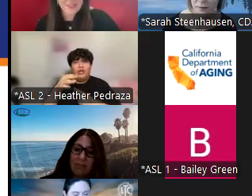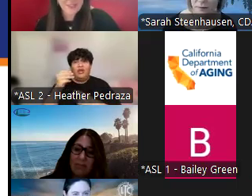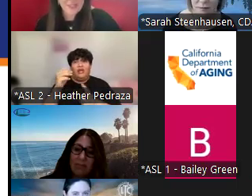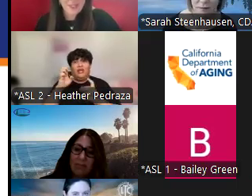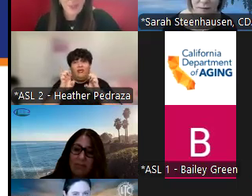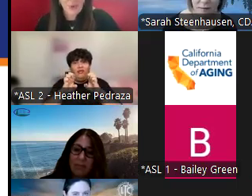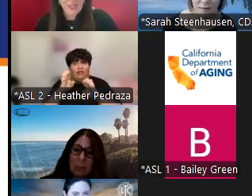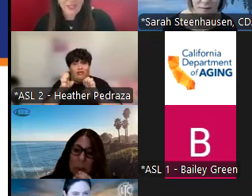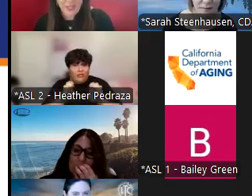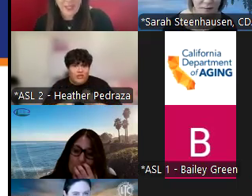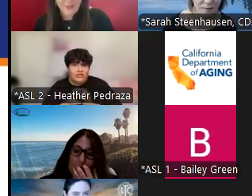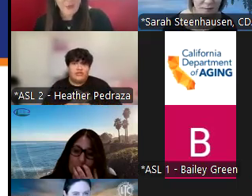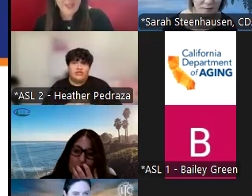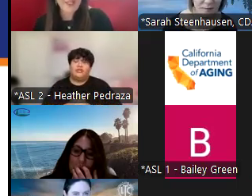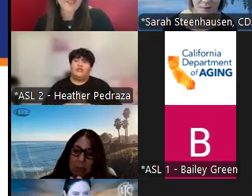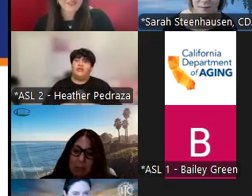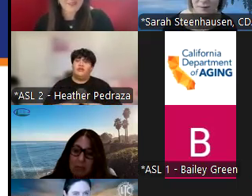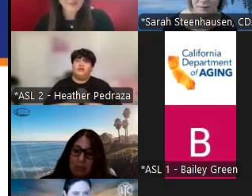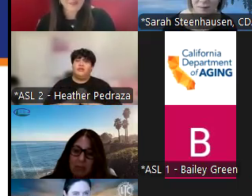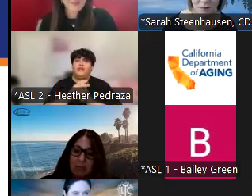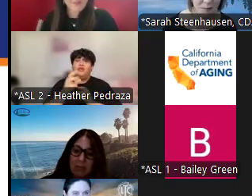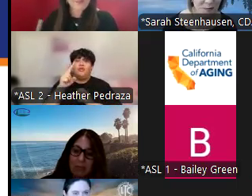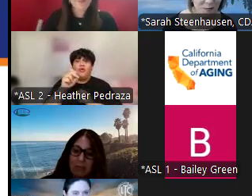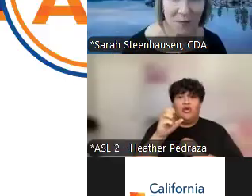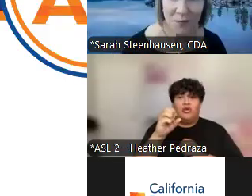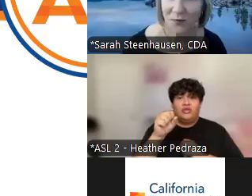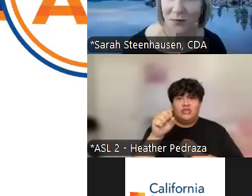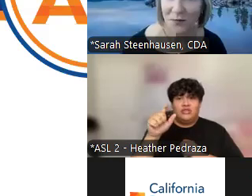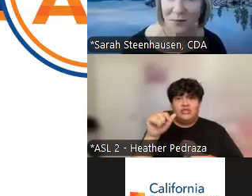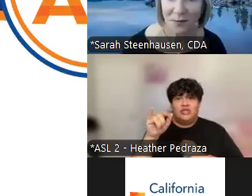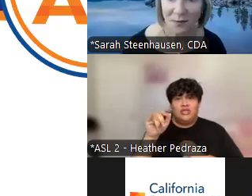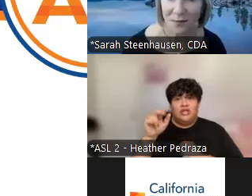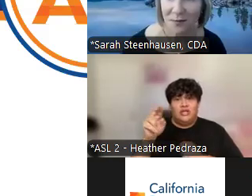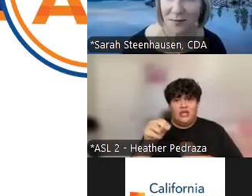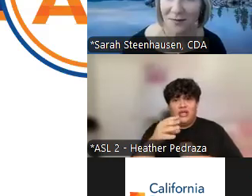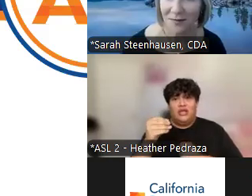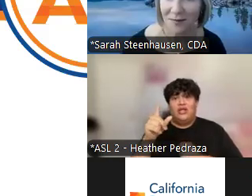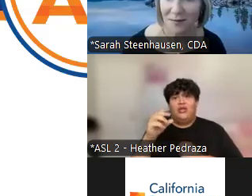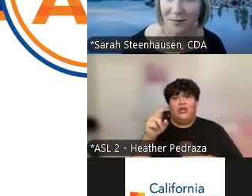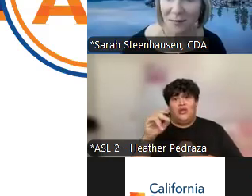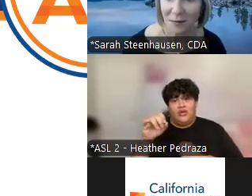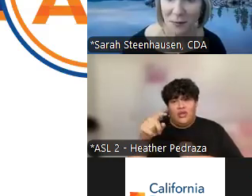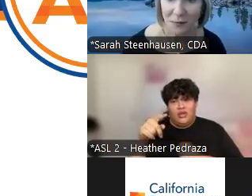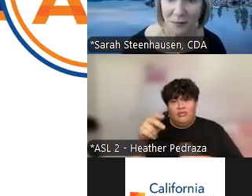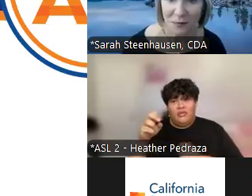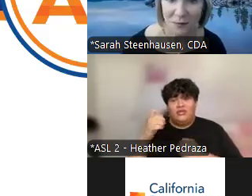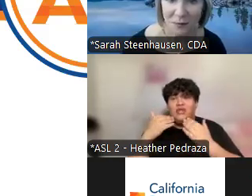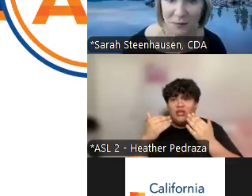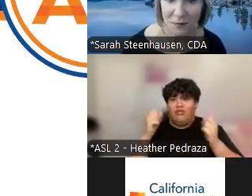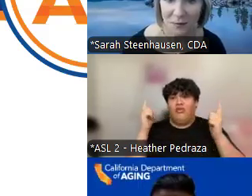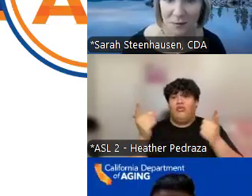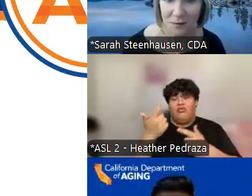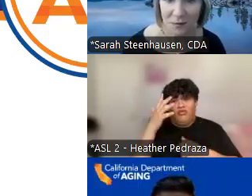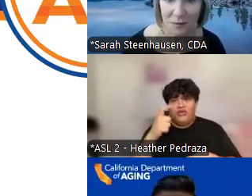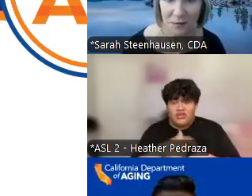Rob, Lori, and Miranda. Thanks, Bertha. Hi, everyone. Thank you for your time today. We appreciate the opportunity